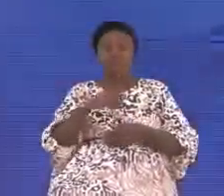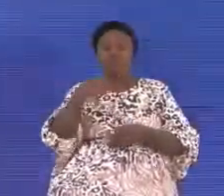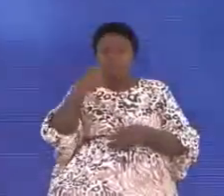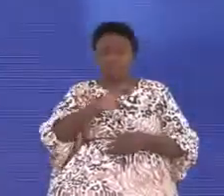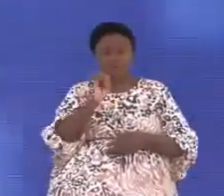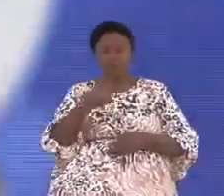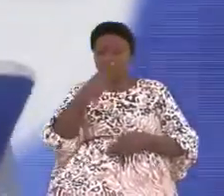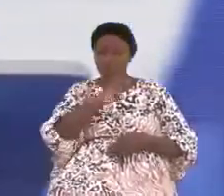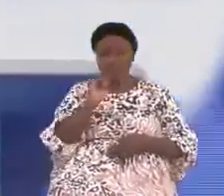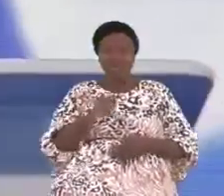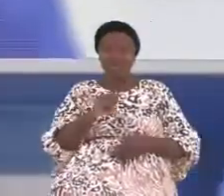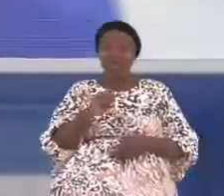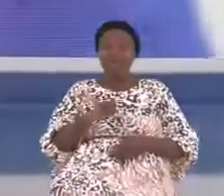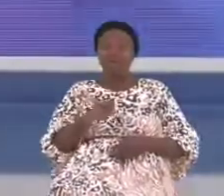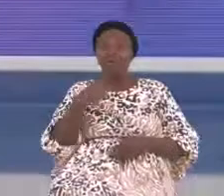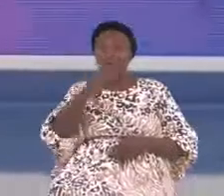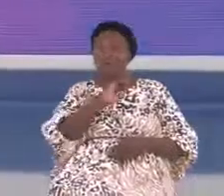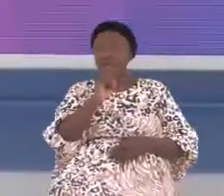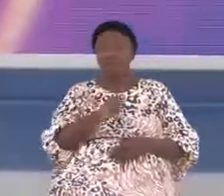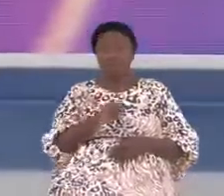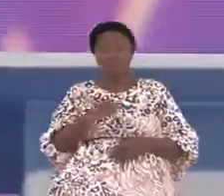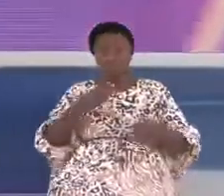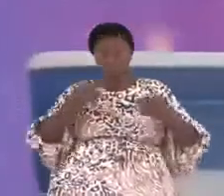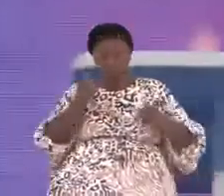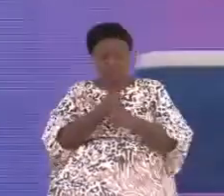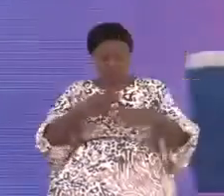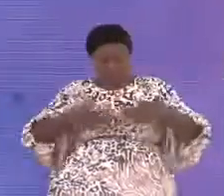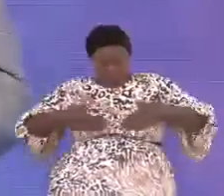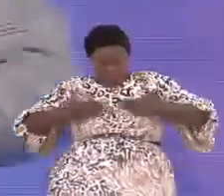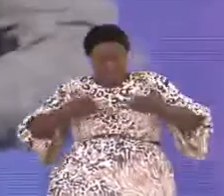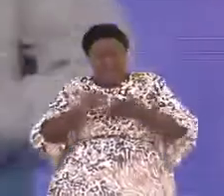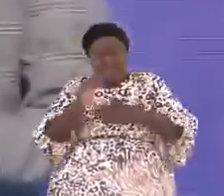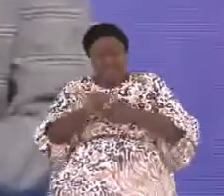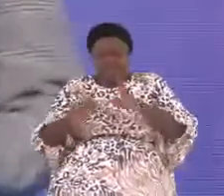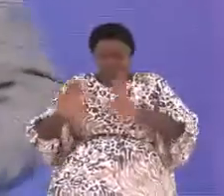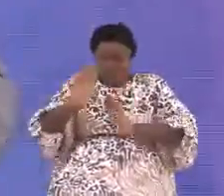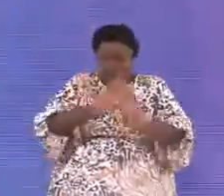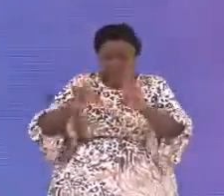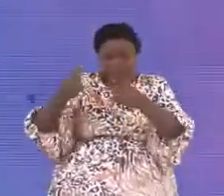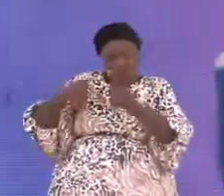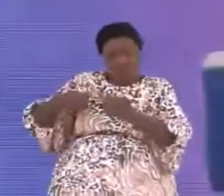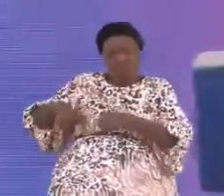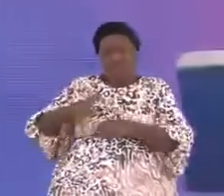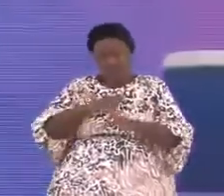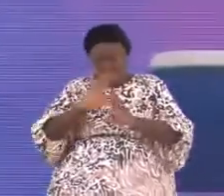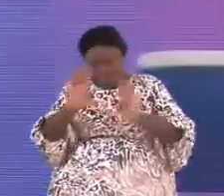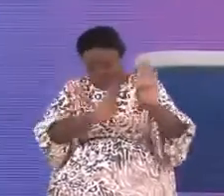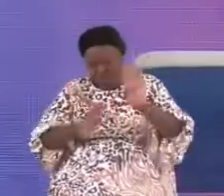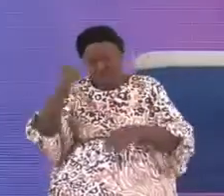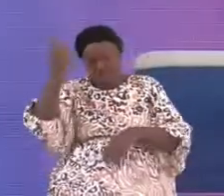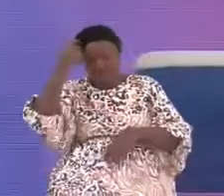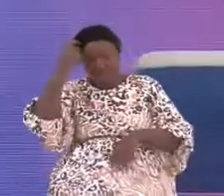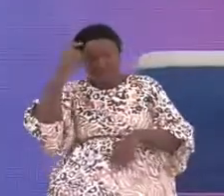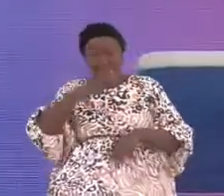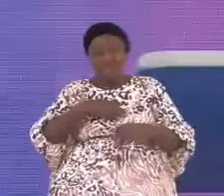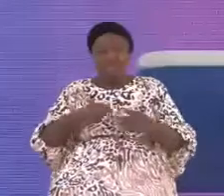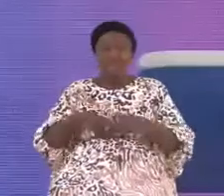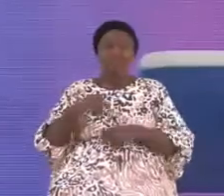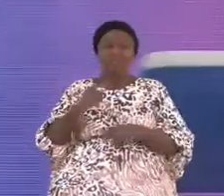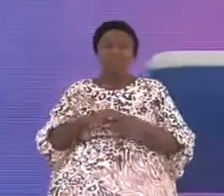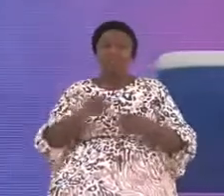confesseth that thing that is churning in your mind, troubling your heart, convicting you in your